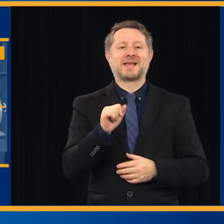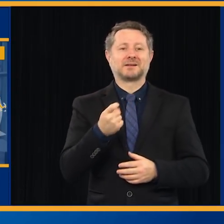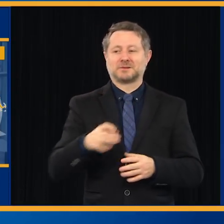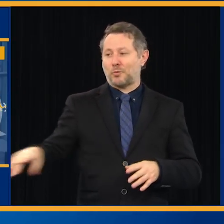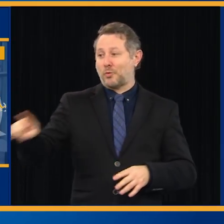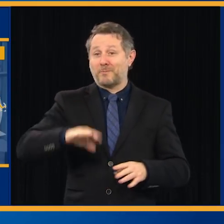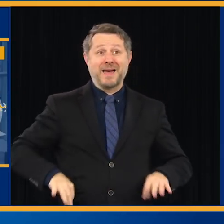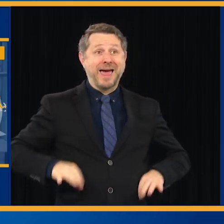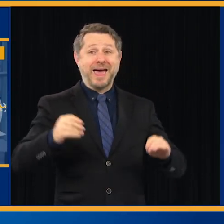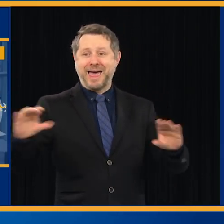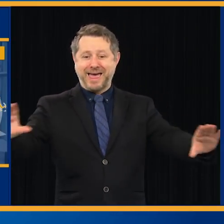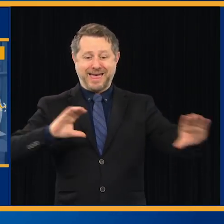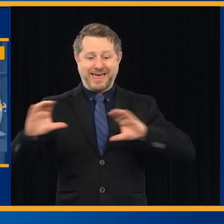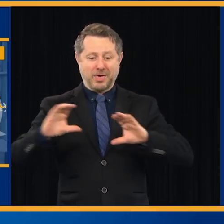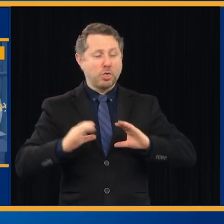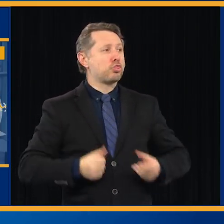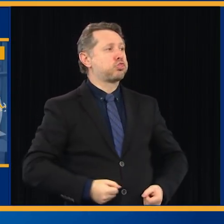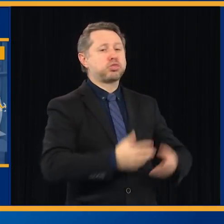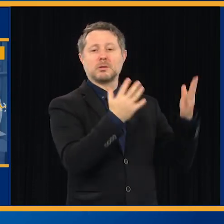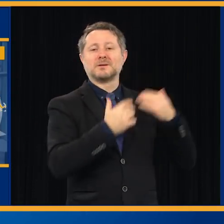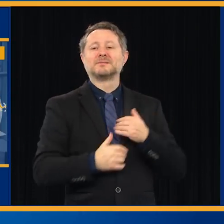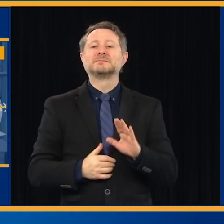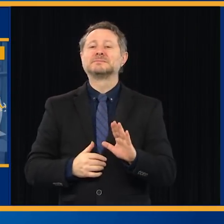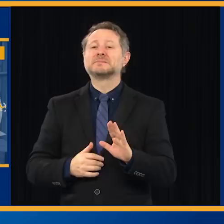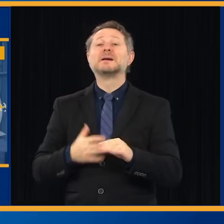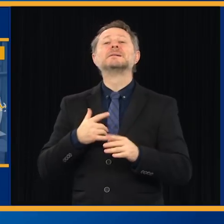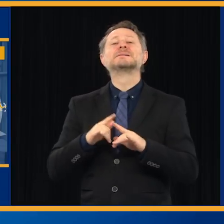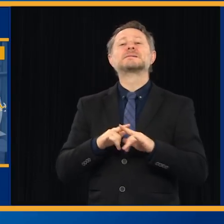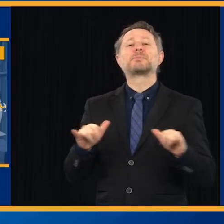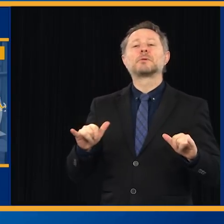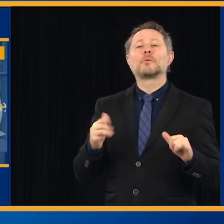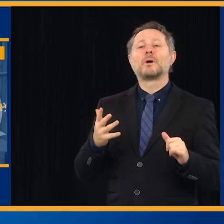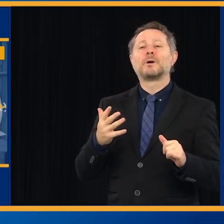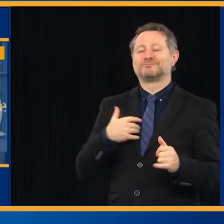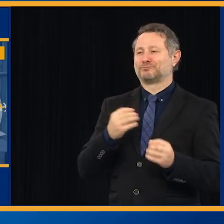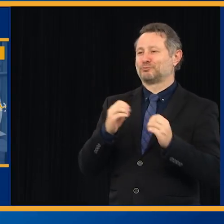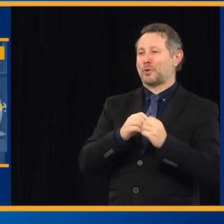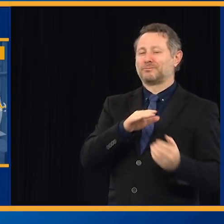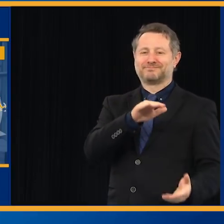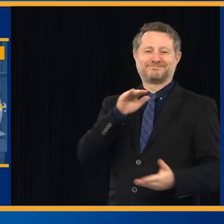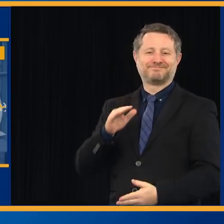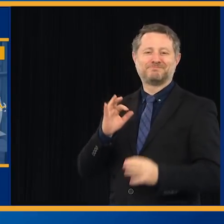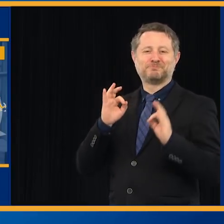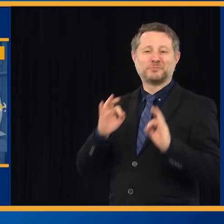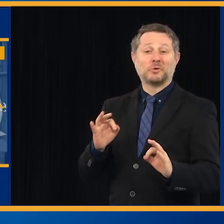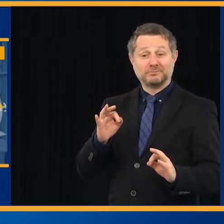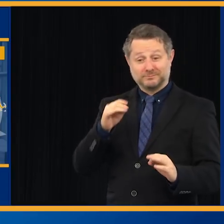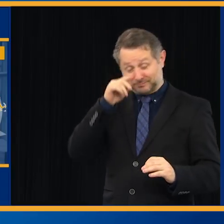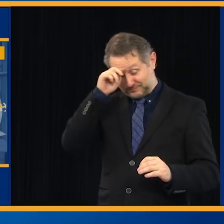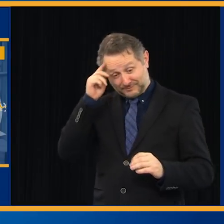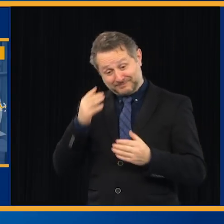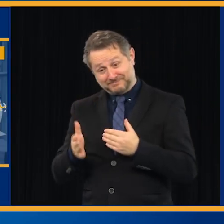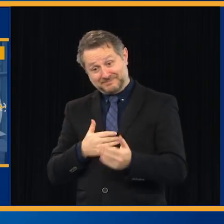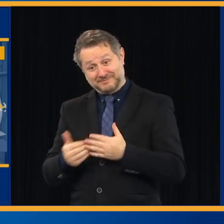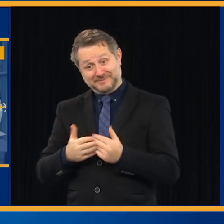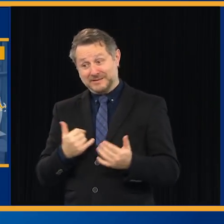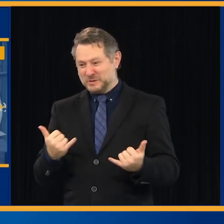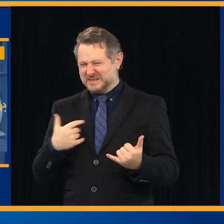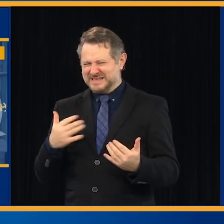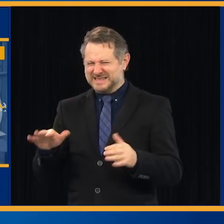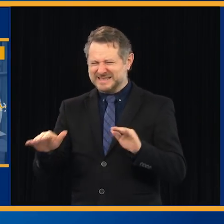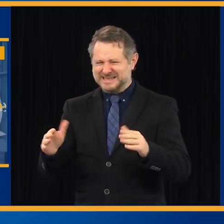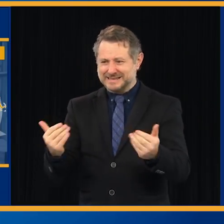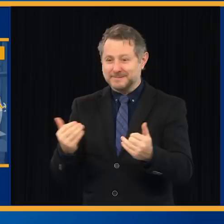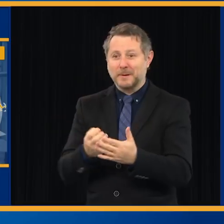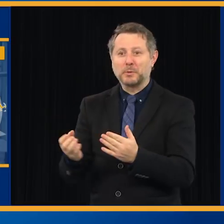also believe it'll help us actually get the equipment, because we have trouble still getting the equipment and just buying